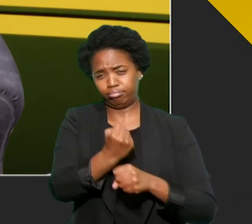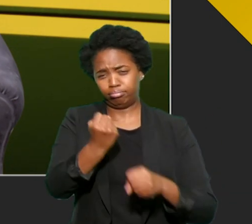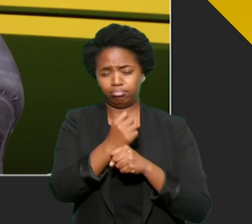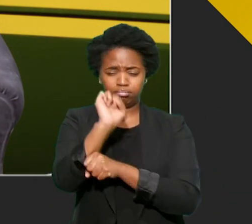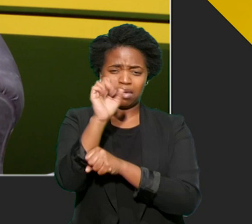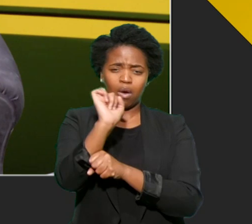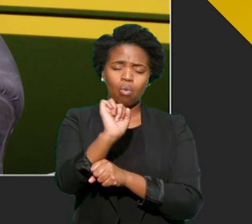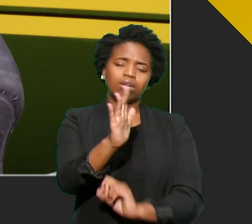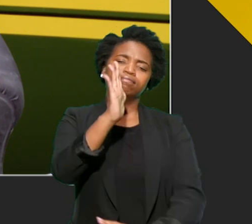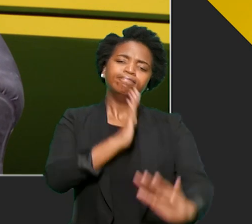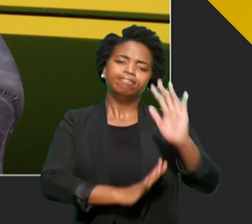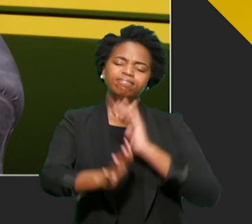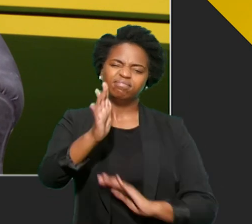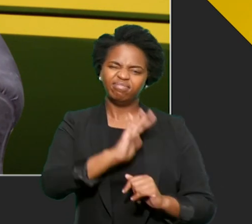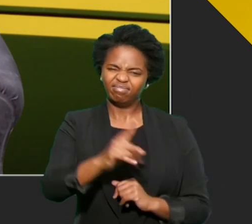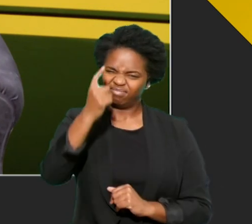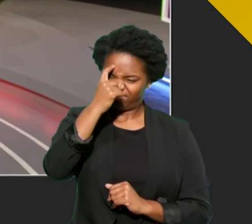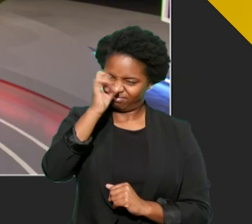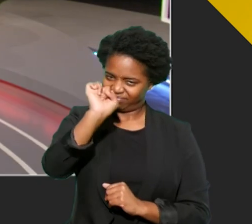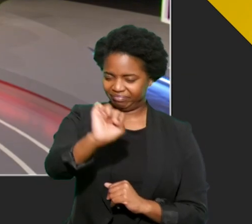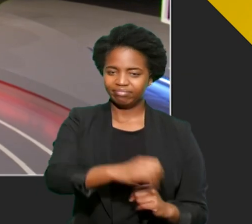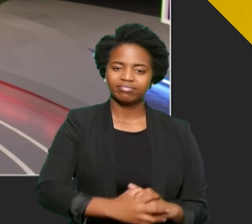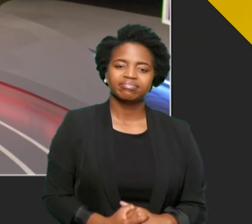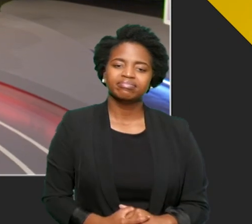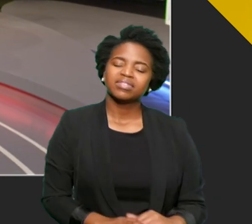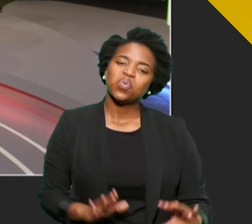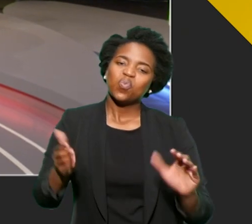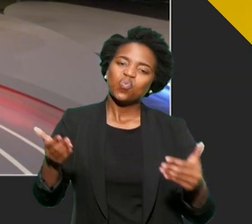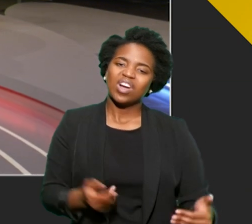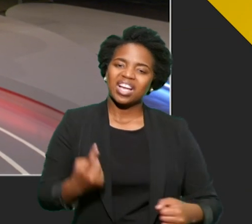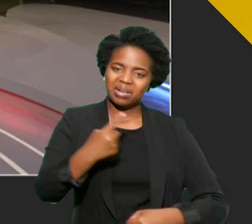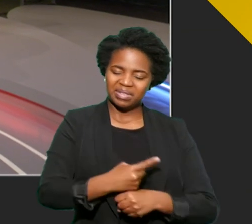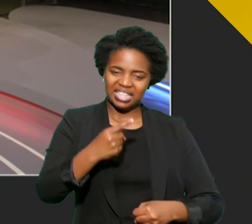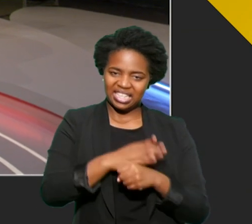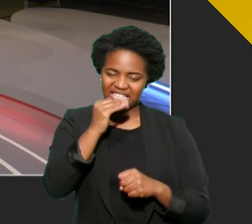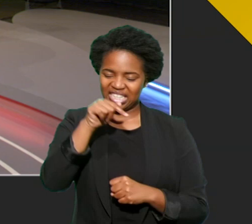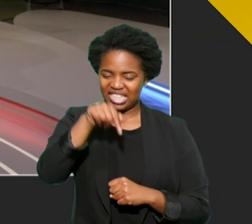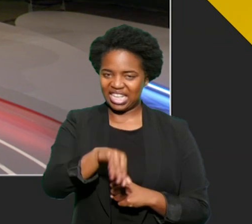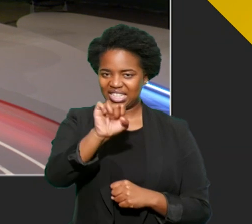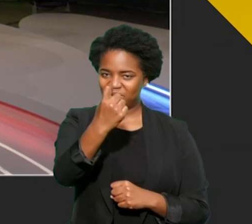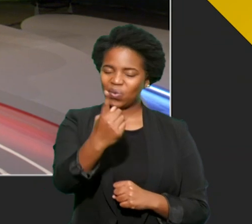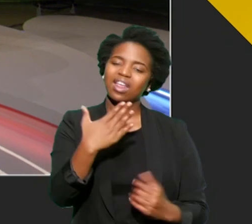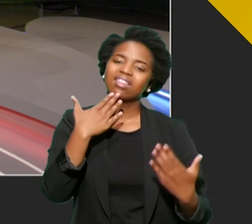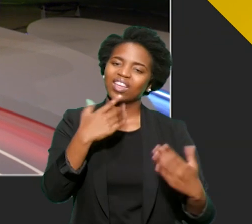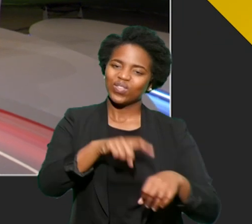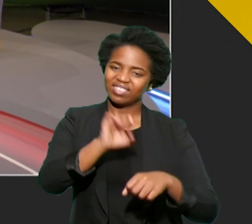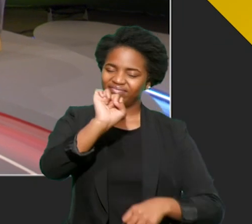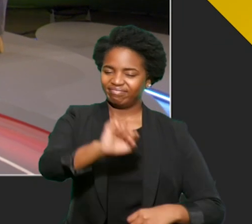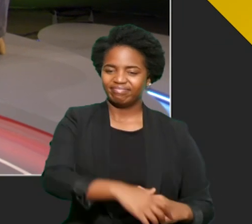us perspective on his views. Mr. Van Wyk, welcome to Daily Thetha right here on SABC 1. Thank you for giving us your